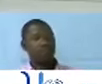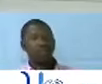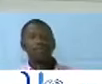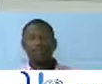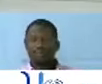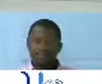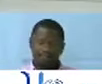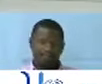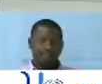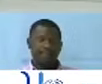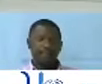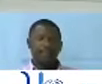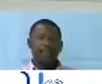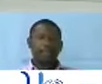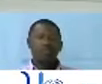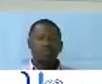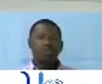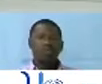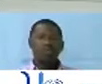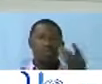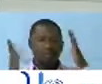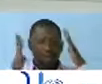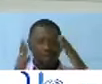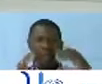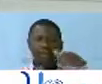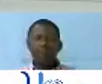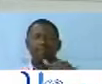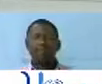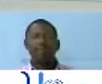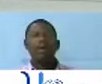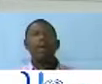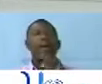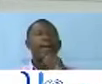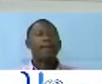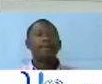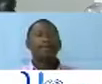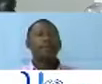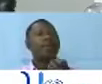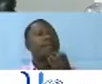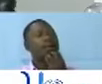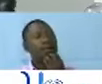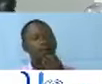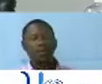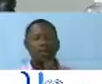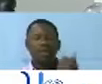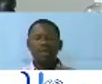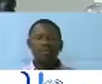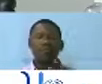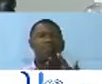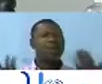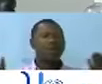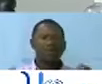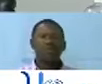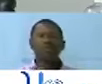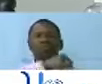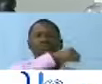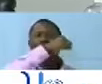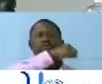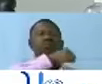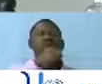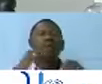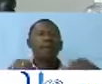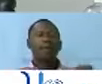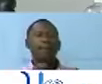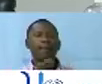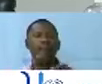This was a case involving Mr. Dabo and several of his supporters. I believe about 50 or more